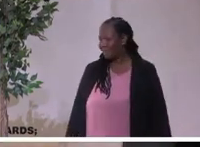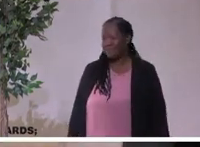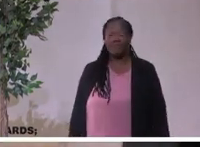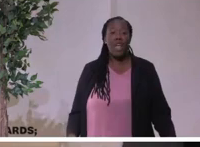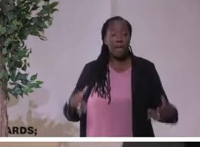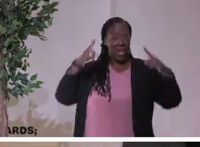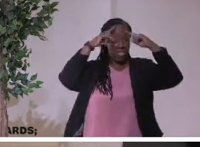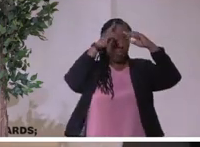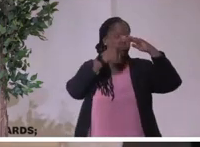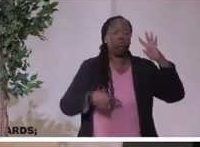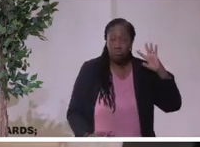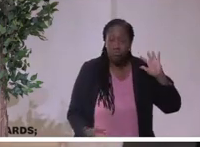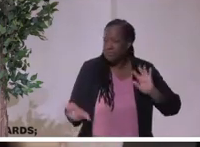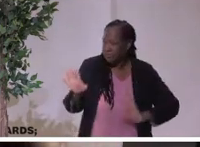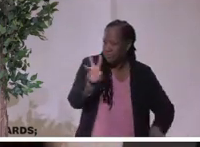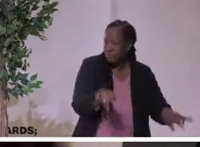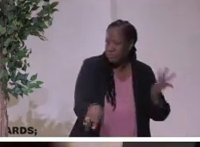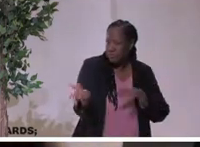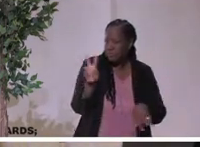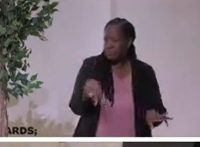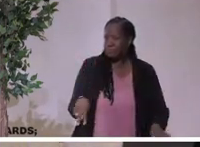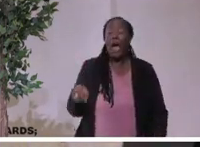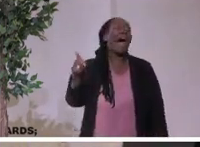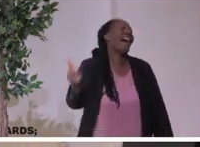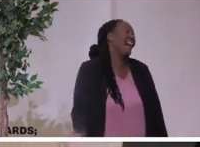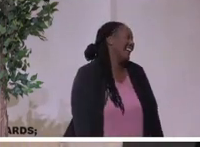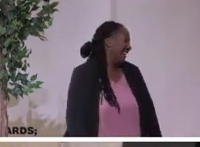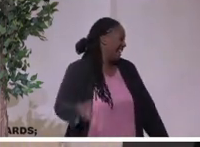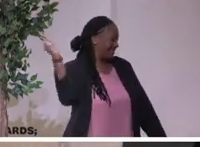lost my train of thought. Okay, me too, darling, me too.